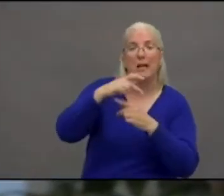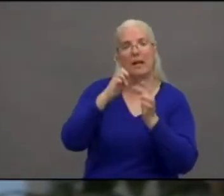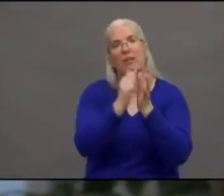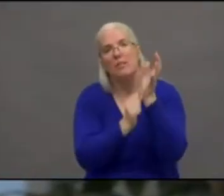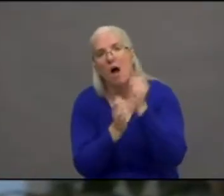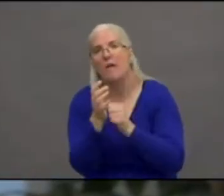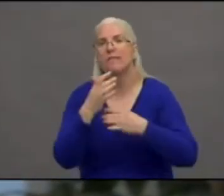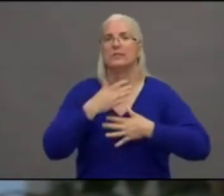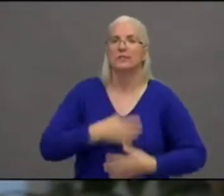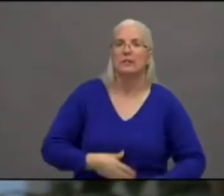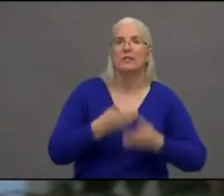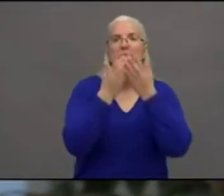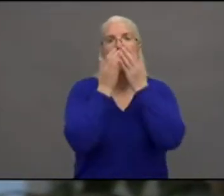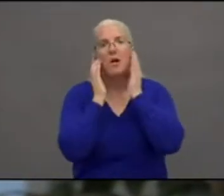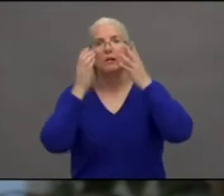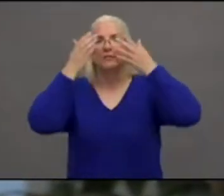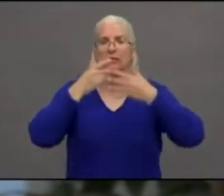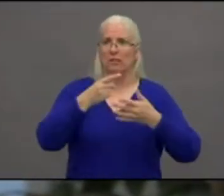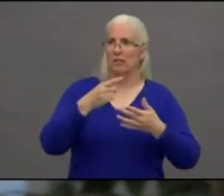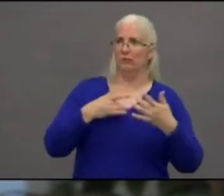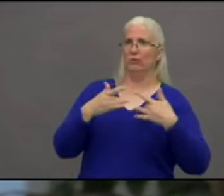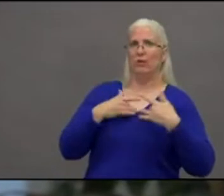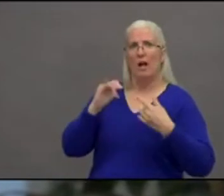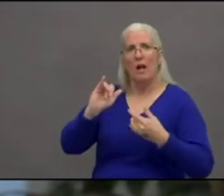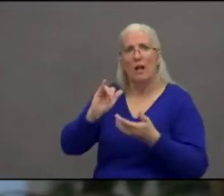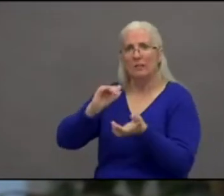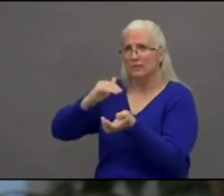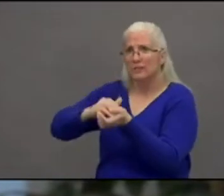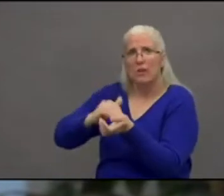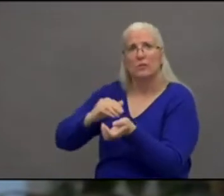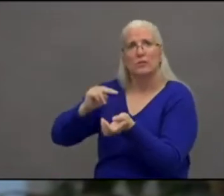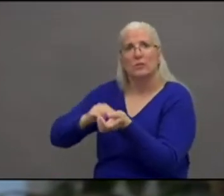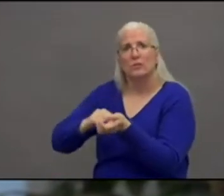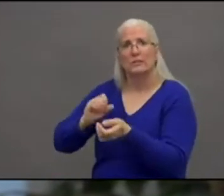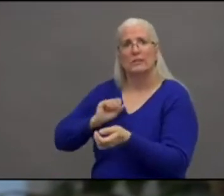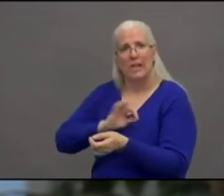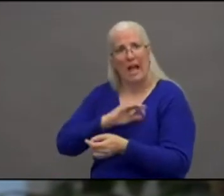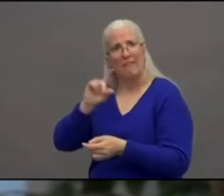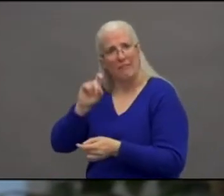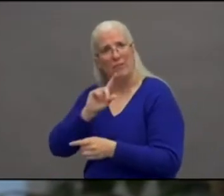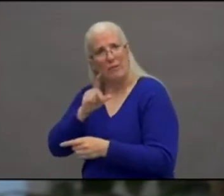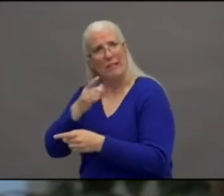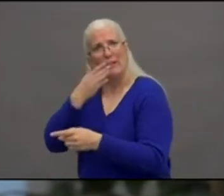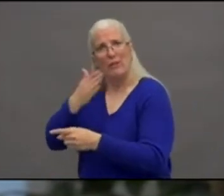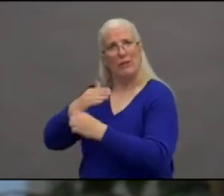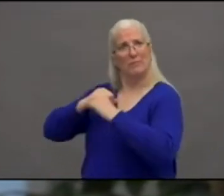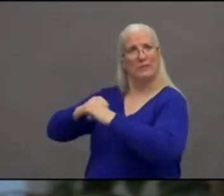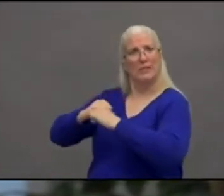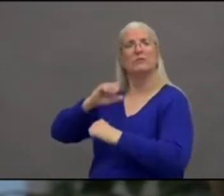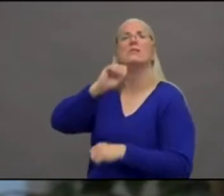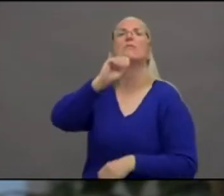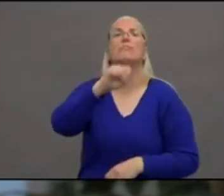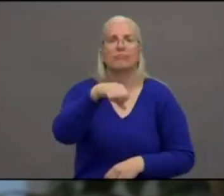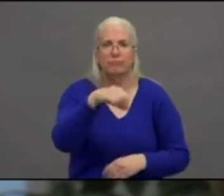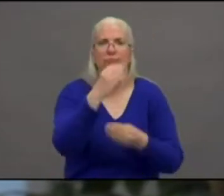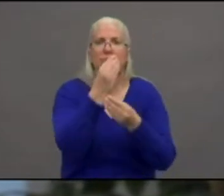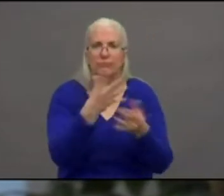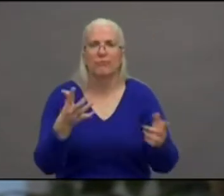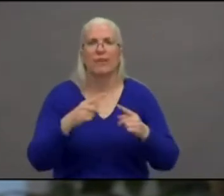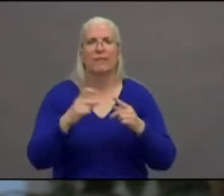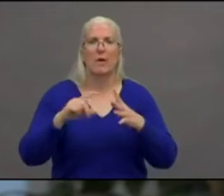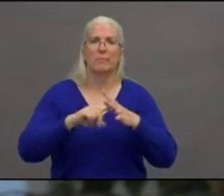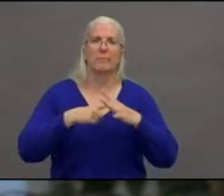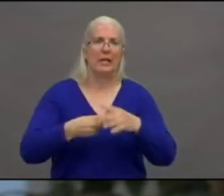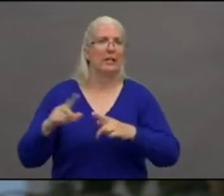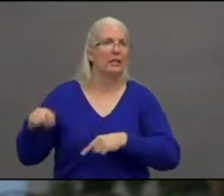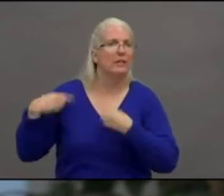their doctors and nurses and ancillary staff are protected. And I would tell you is that from the get-go, VMC has done a great